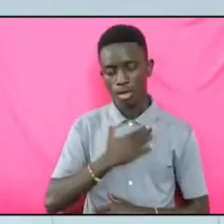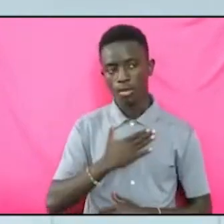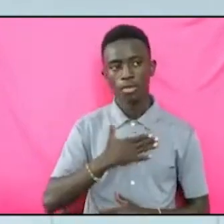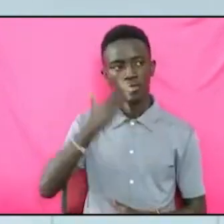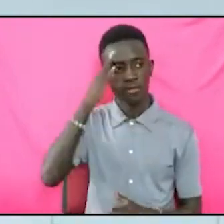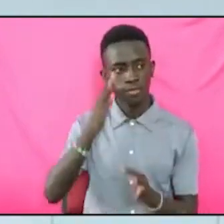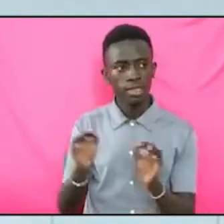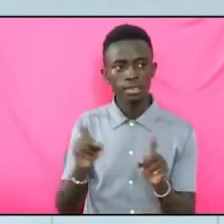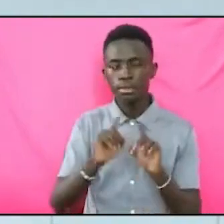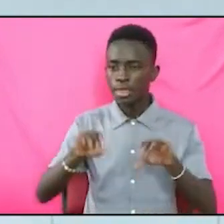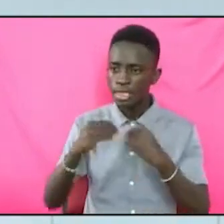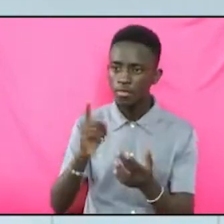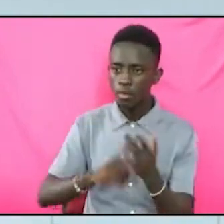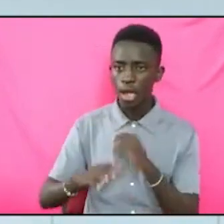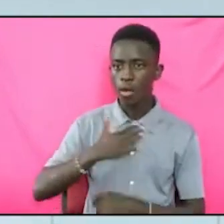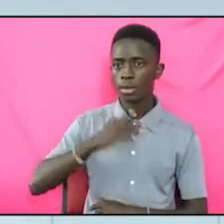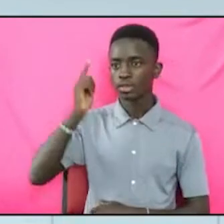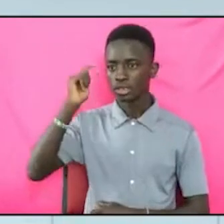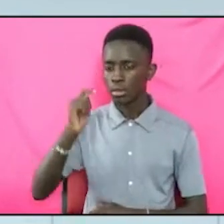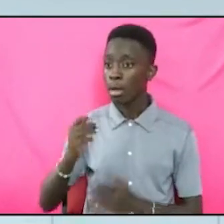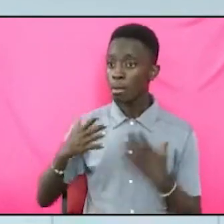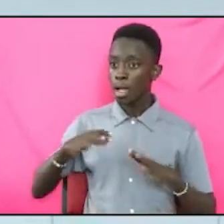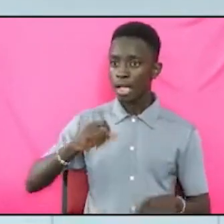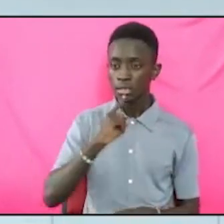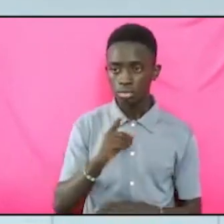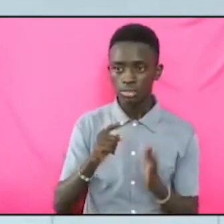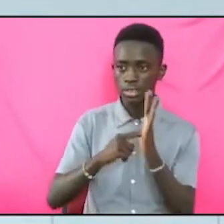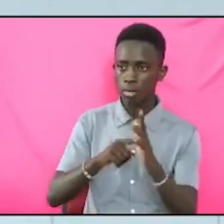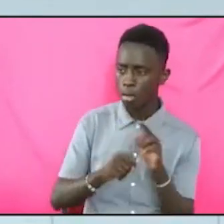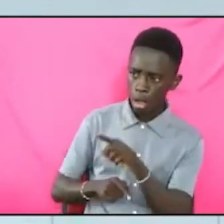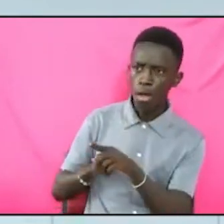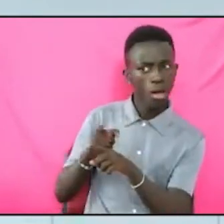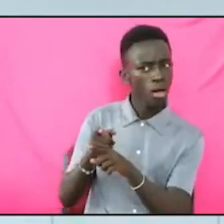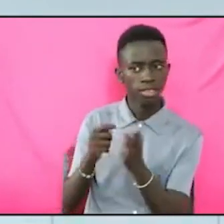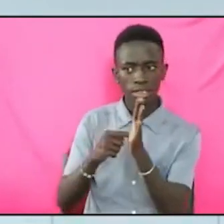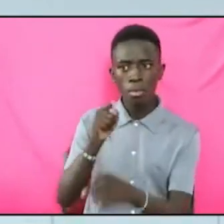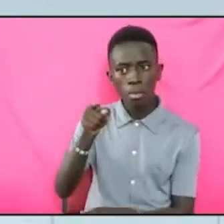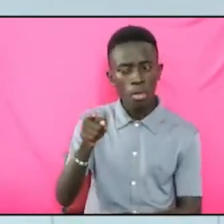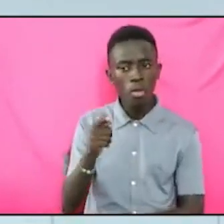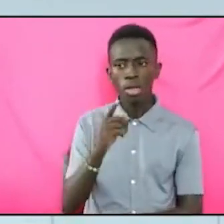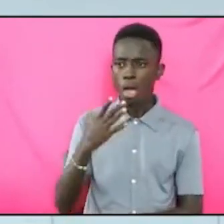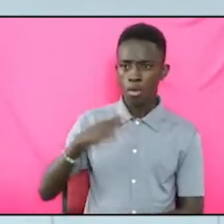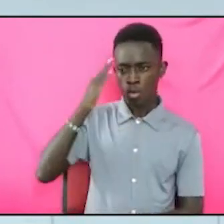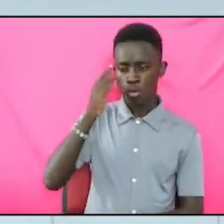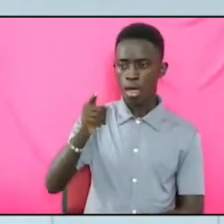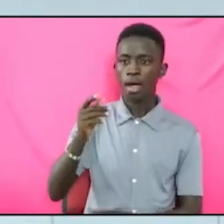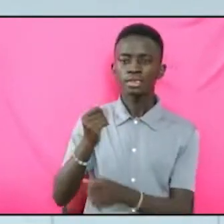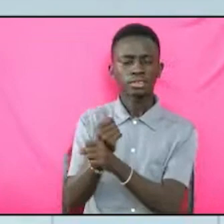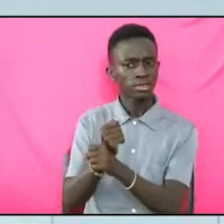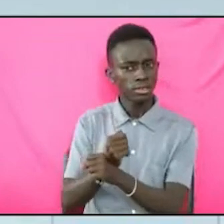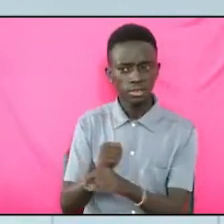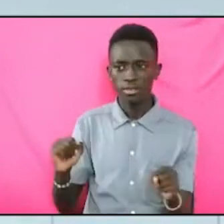to our testimony and say, huyo amaokoka for real, because we have grown. We have learned to forgive